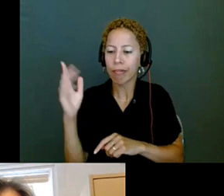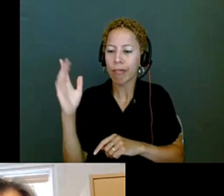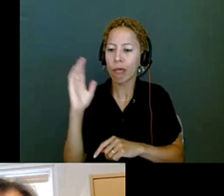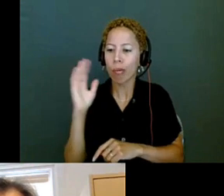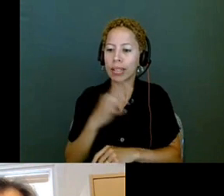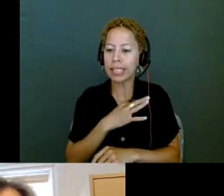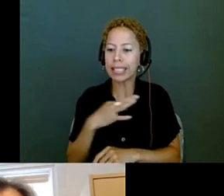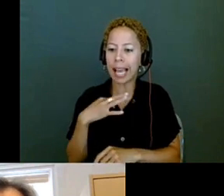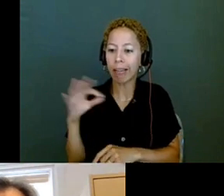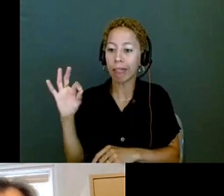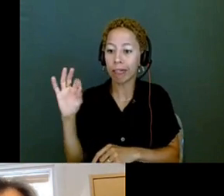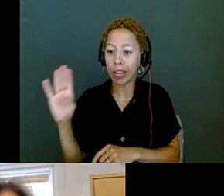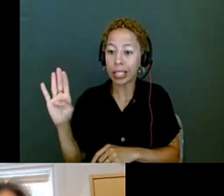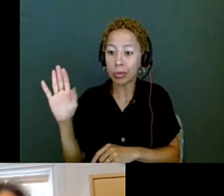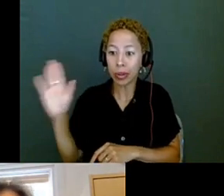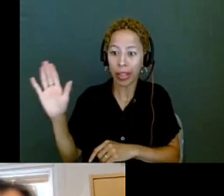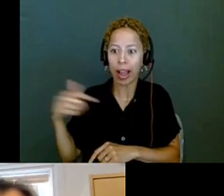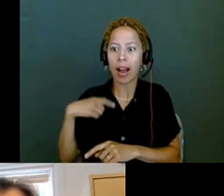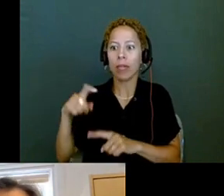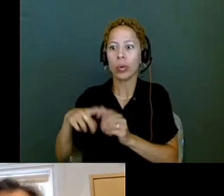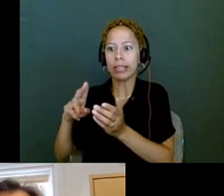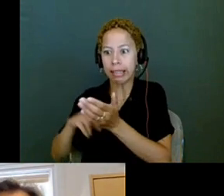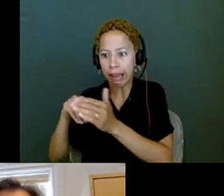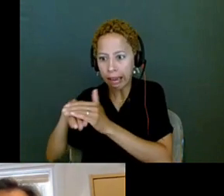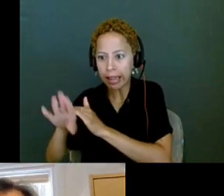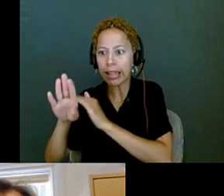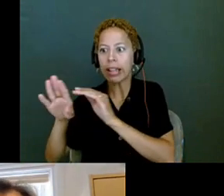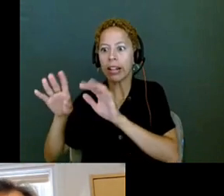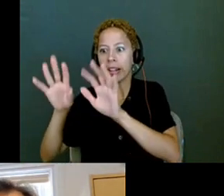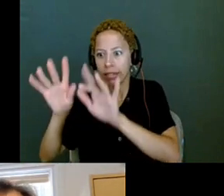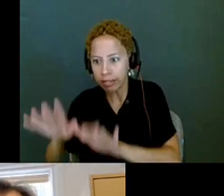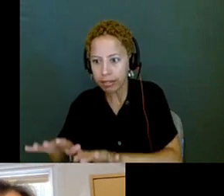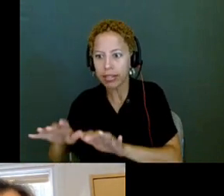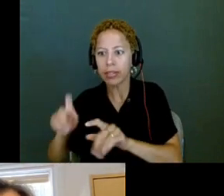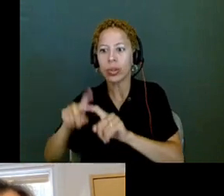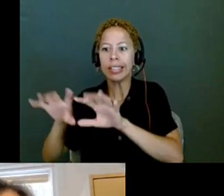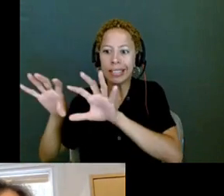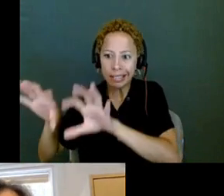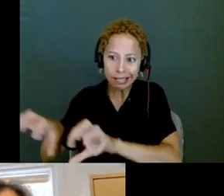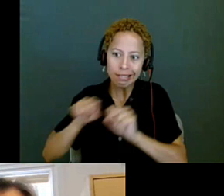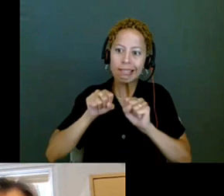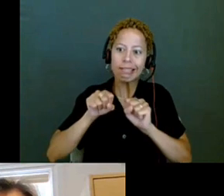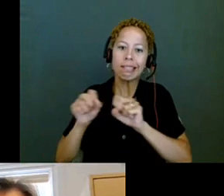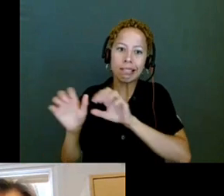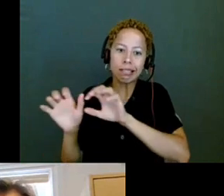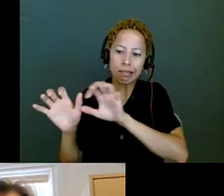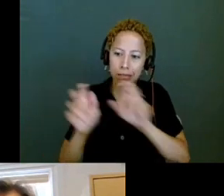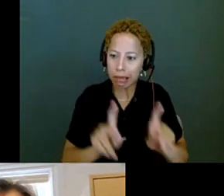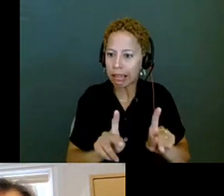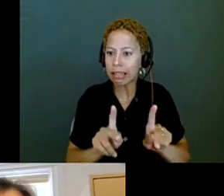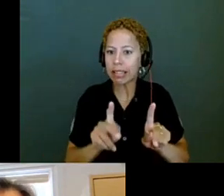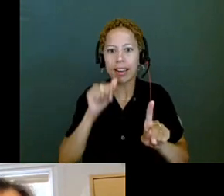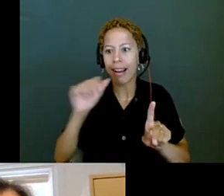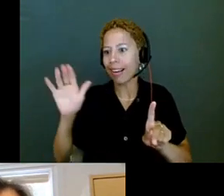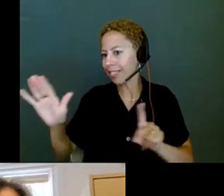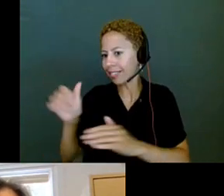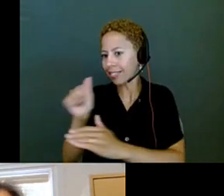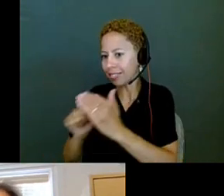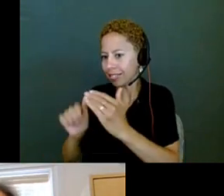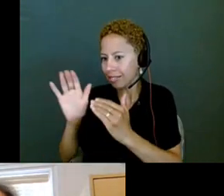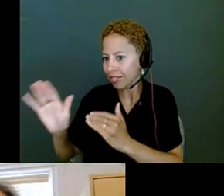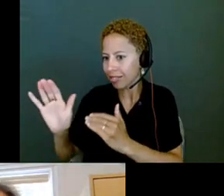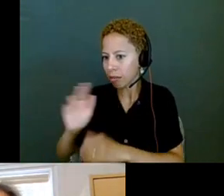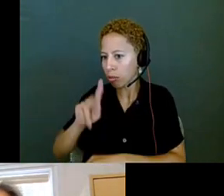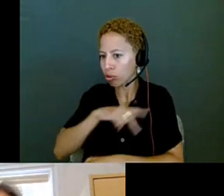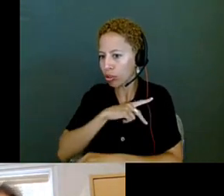member's Facebook, and we had a lot of work to do to reclaim our accounts and make sure they were under our roof, so